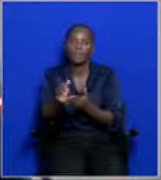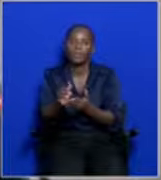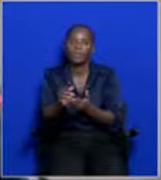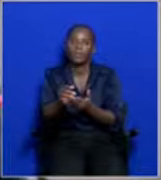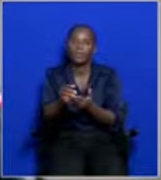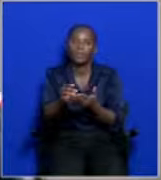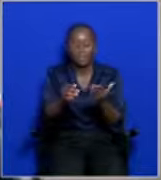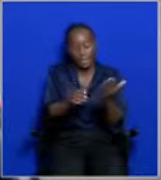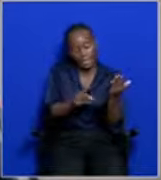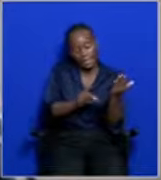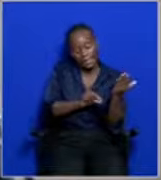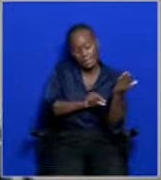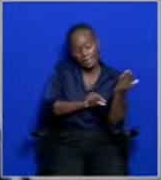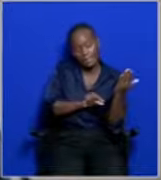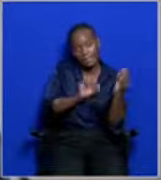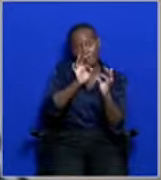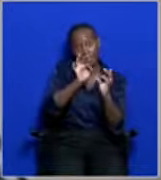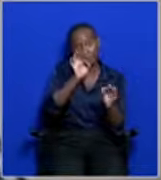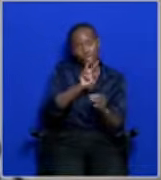list of these photographs